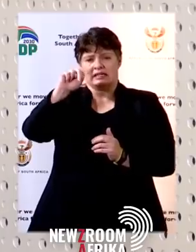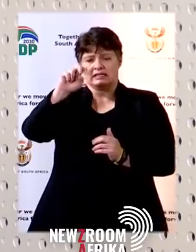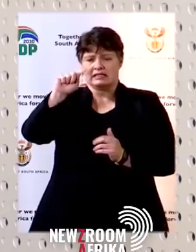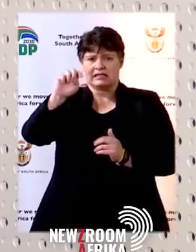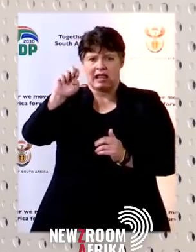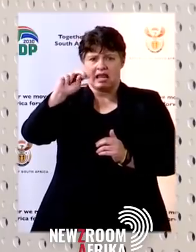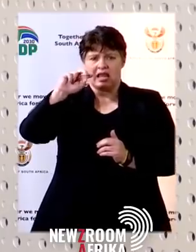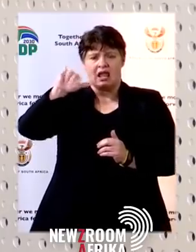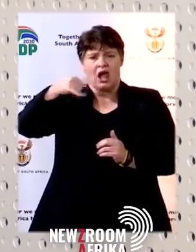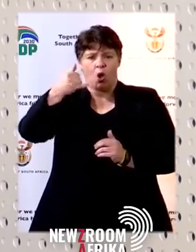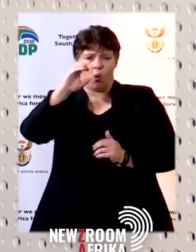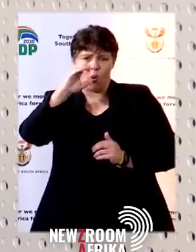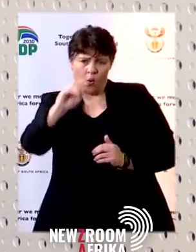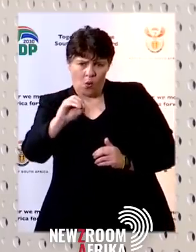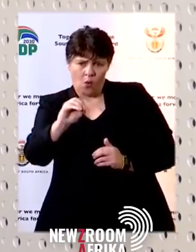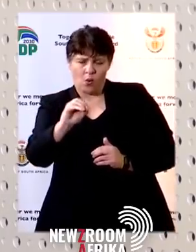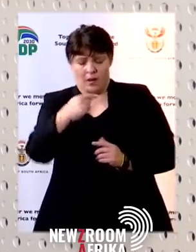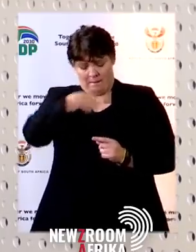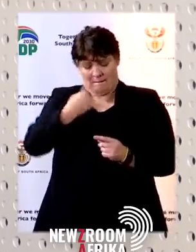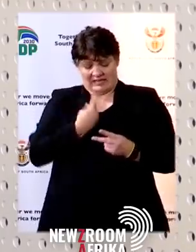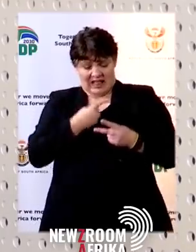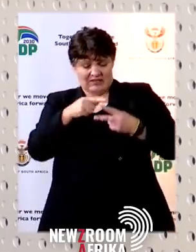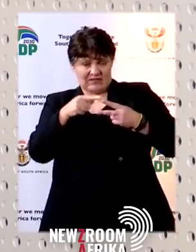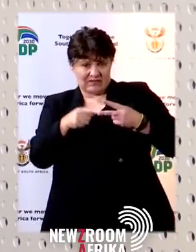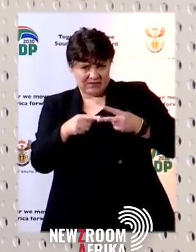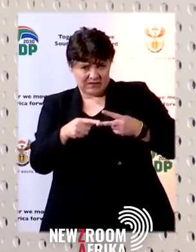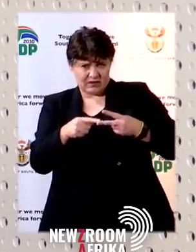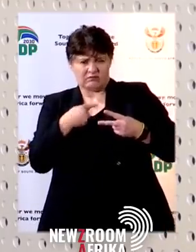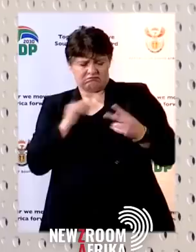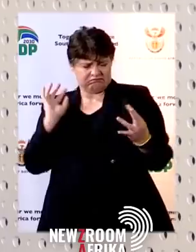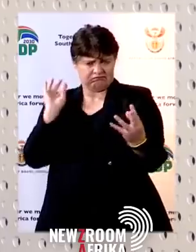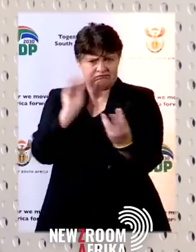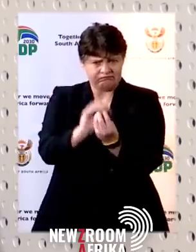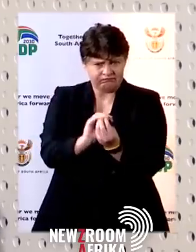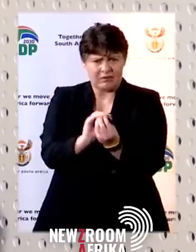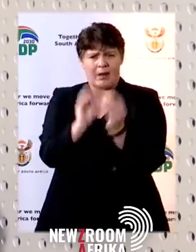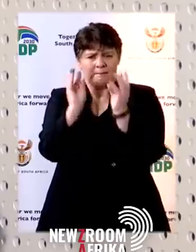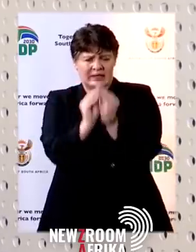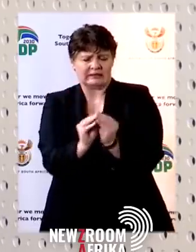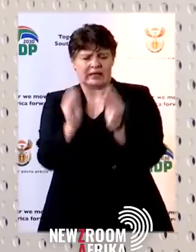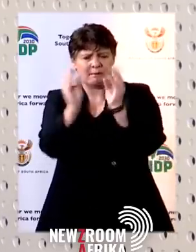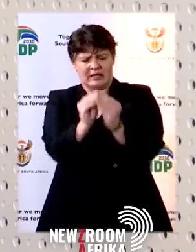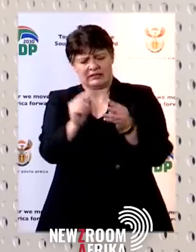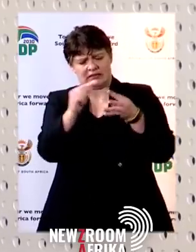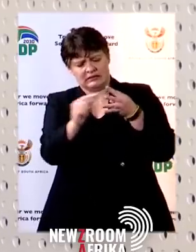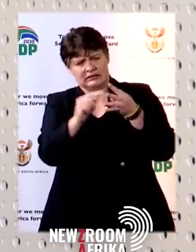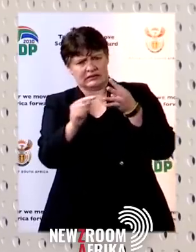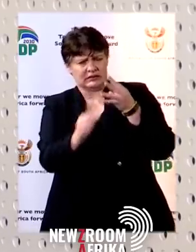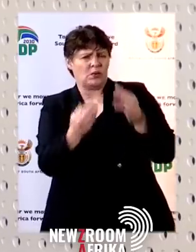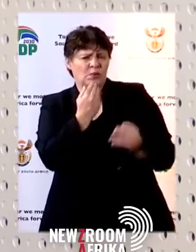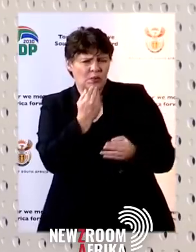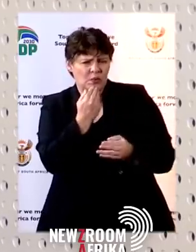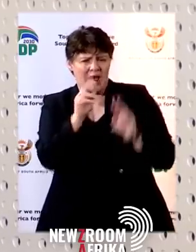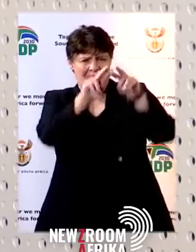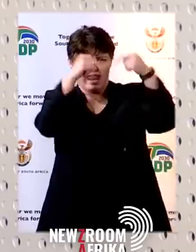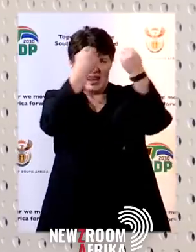to as Governor Number 10, and I have convened meetings between the National Treasury and the